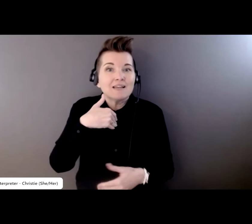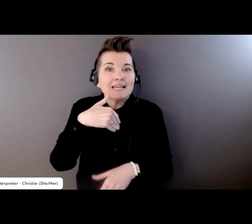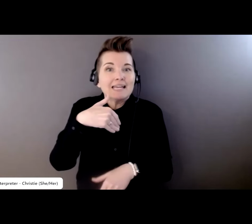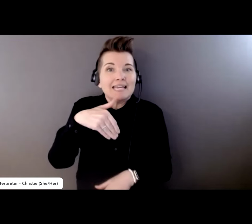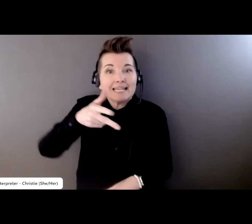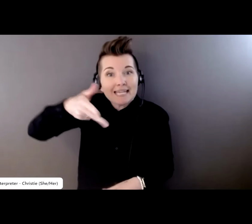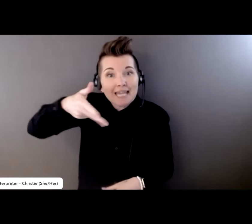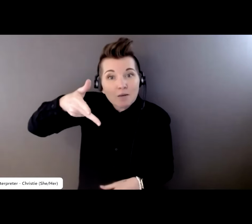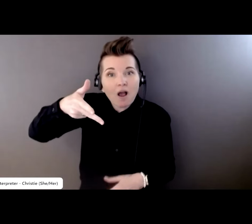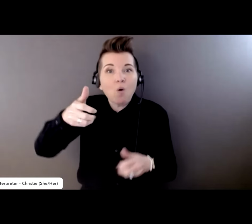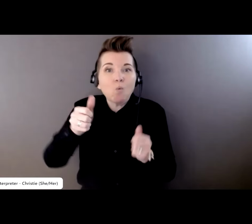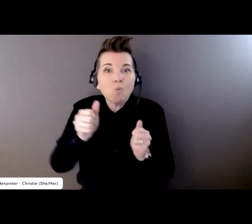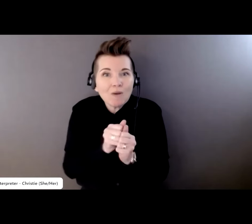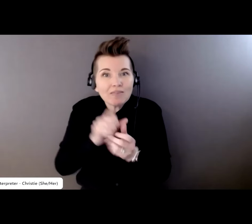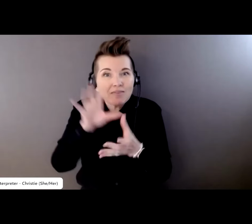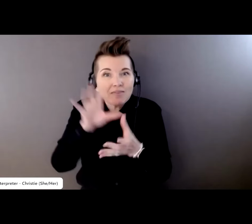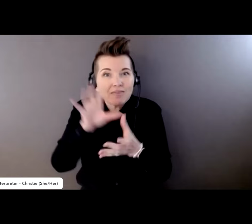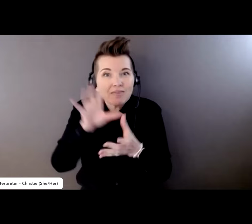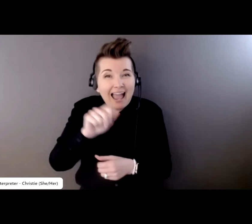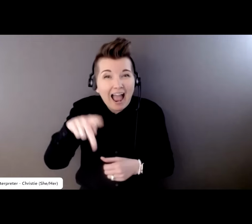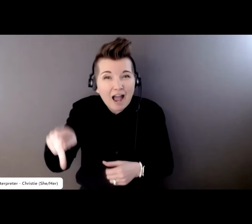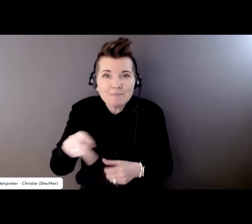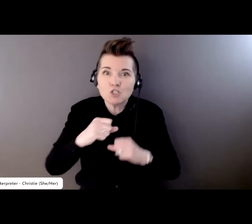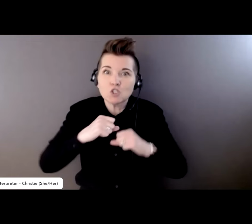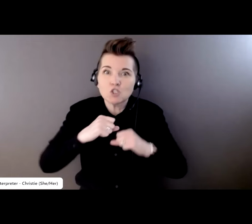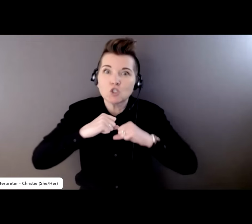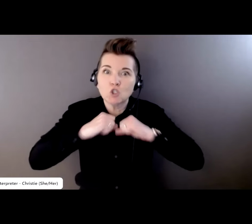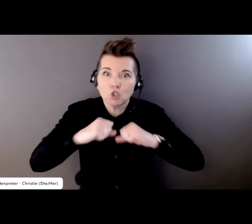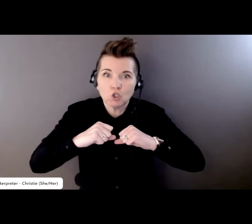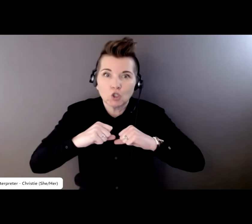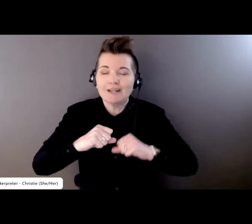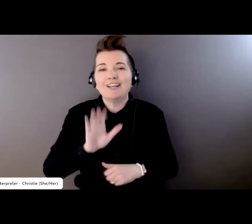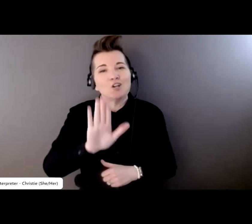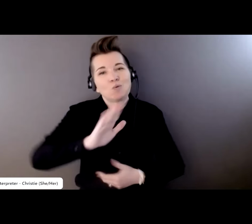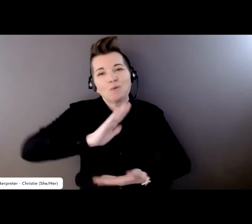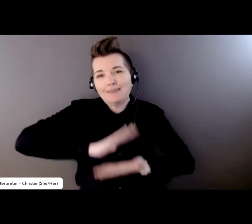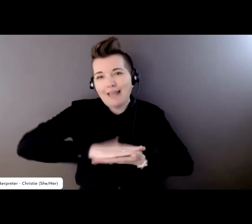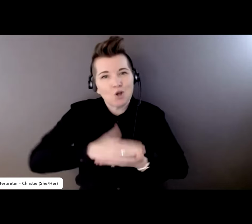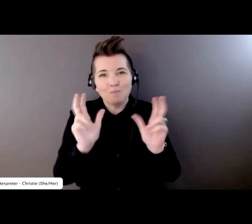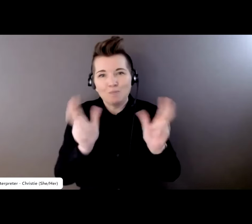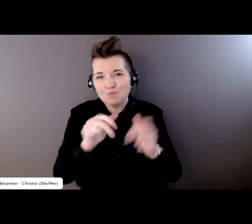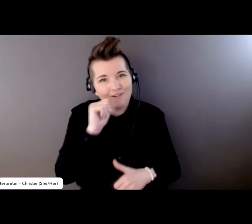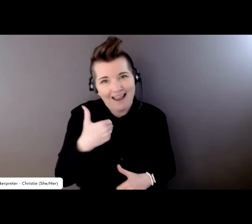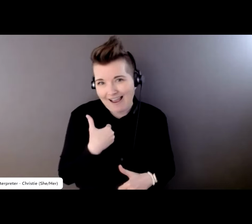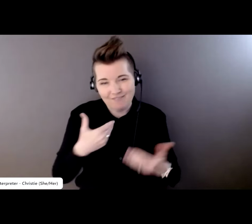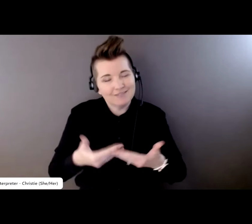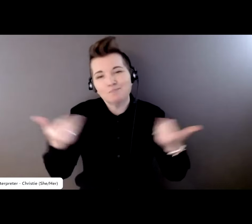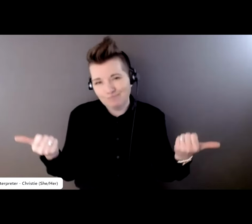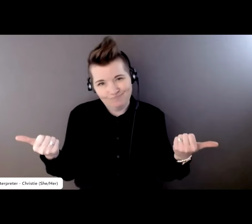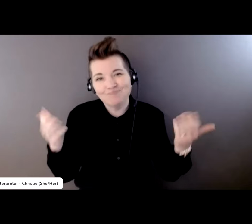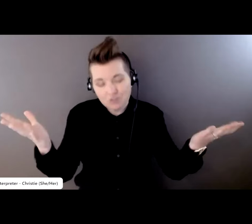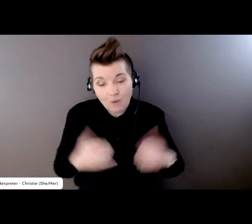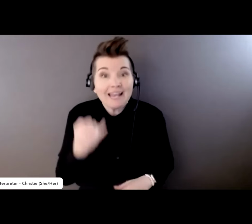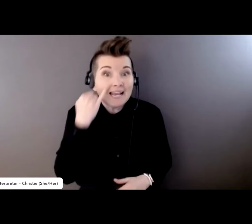So that's its own separate thing and is probably a great example of something that, if you want to